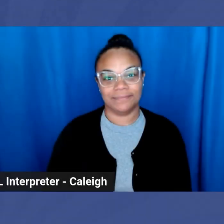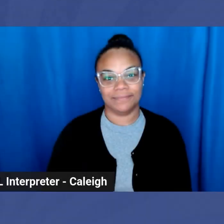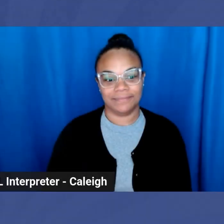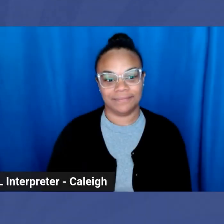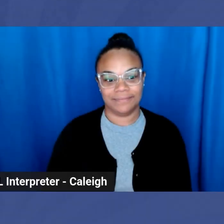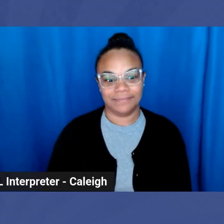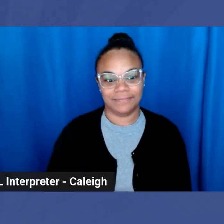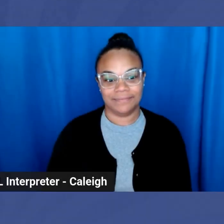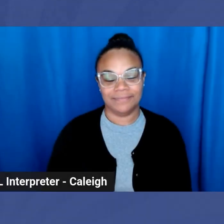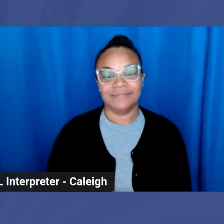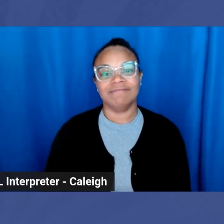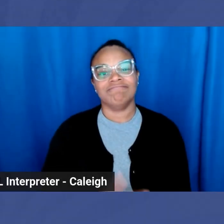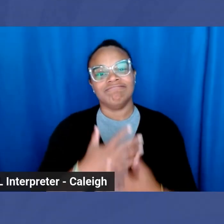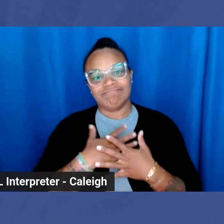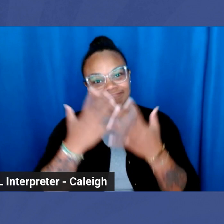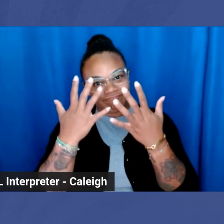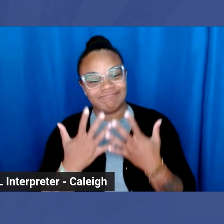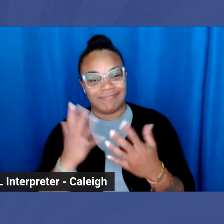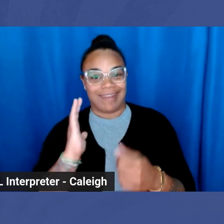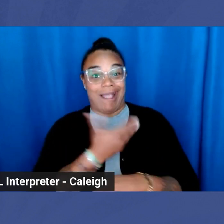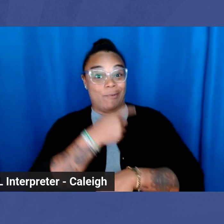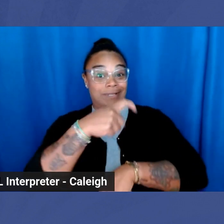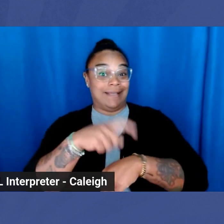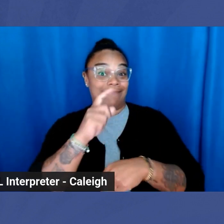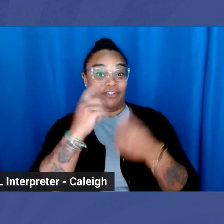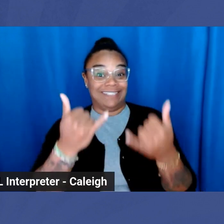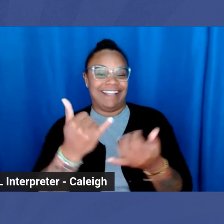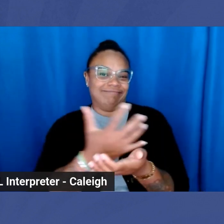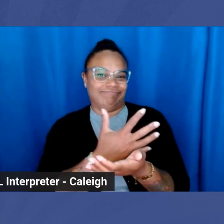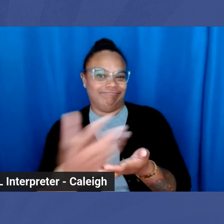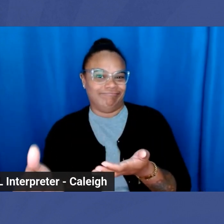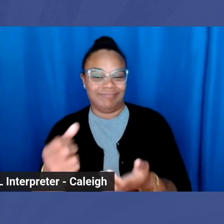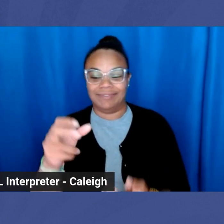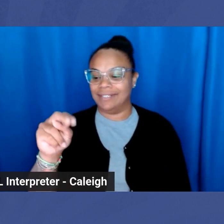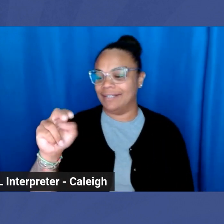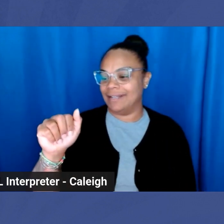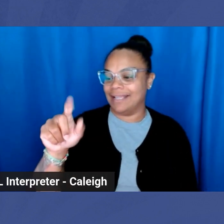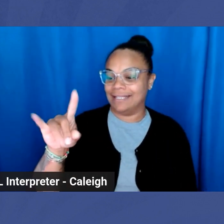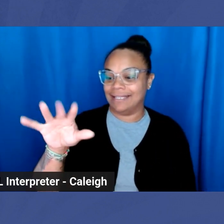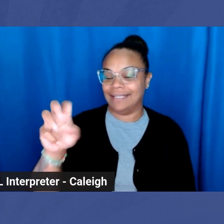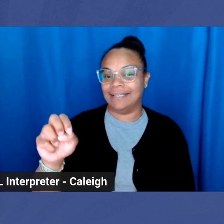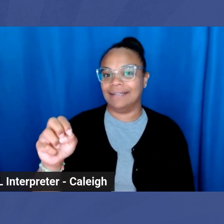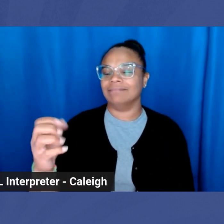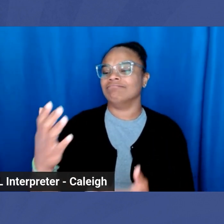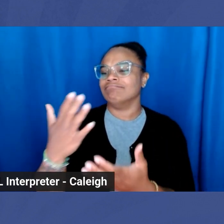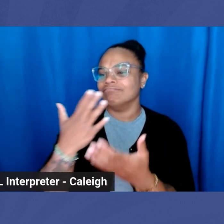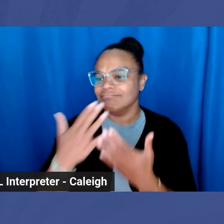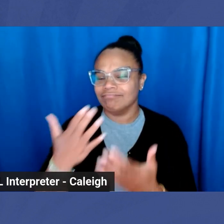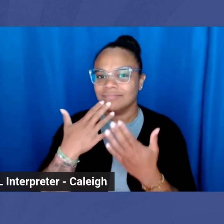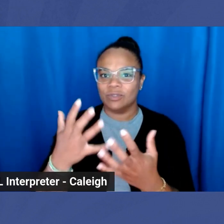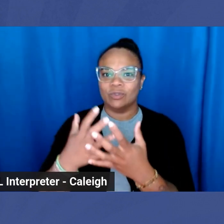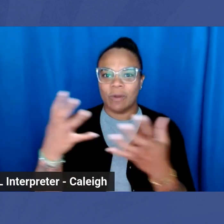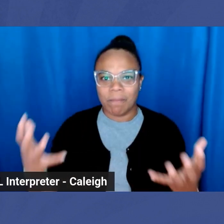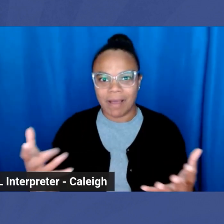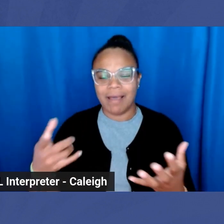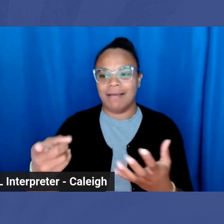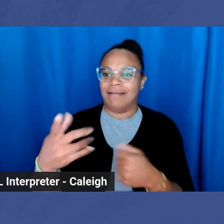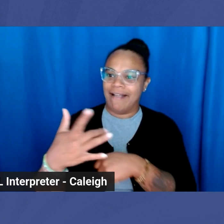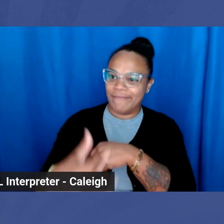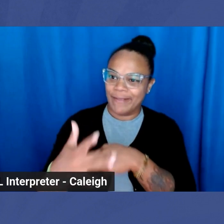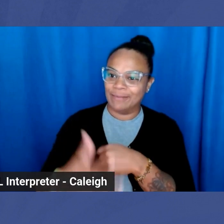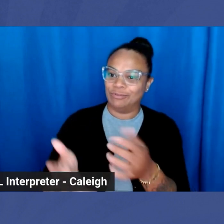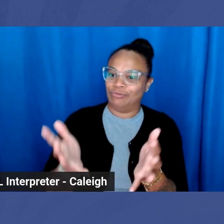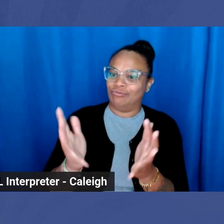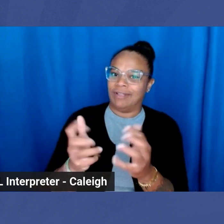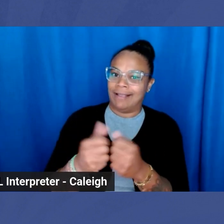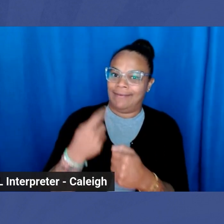I'm afraid our time for today is up. Nadine, I want to thank you so much for making yourself available today to chat